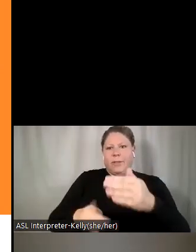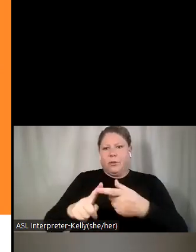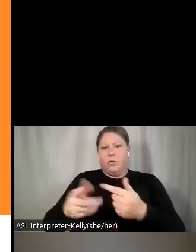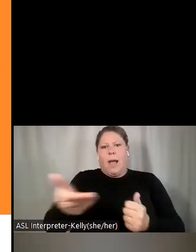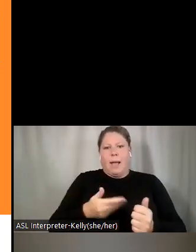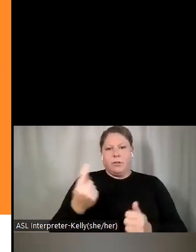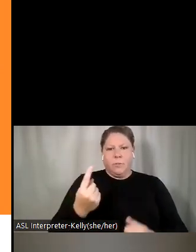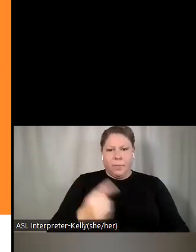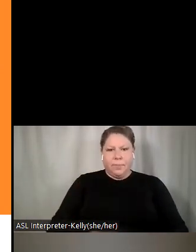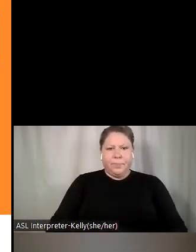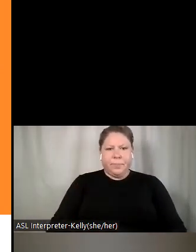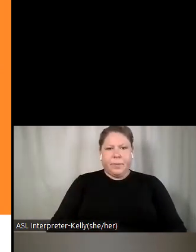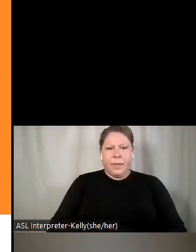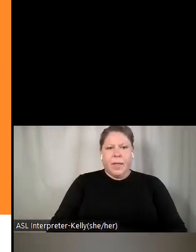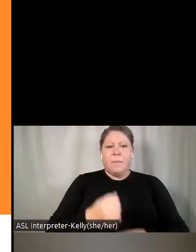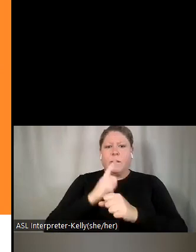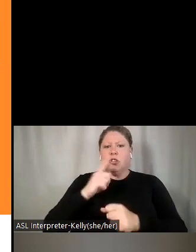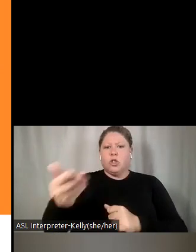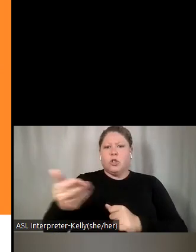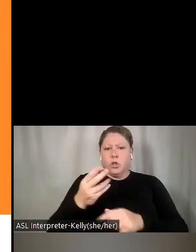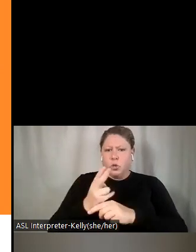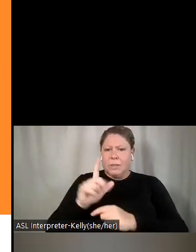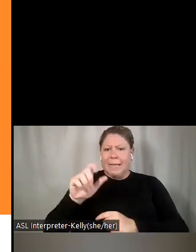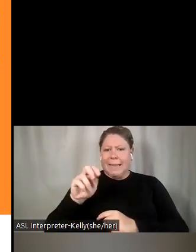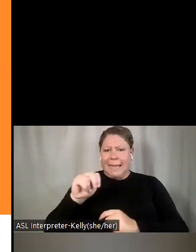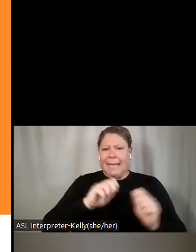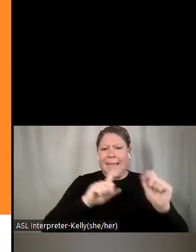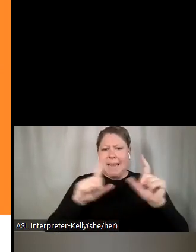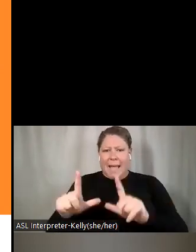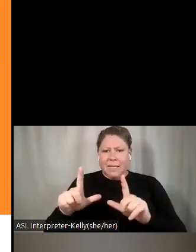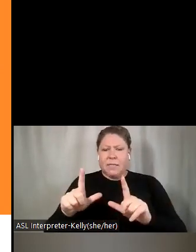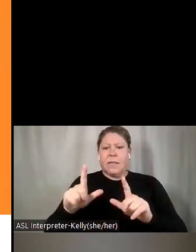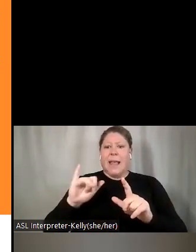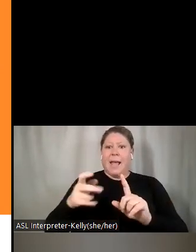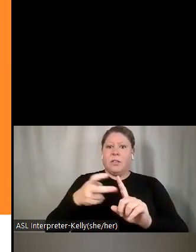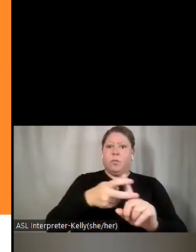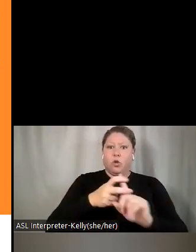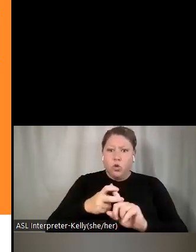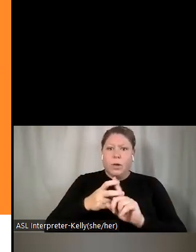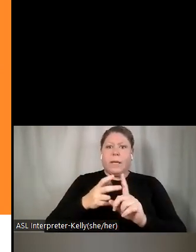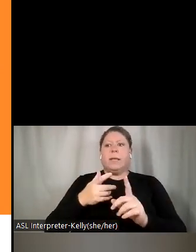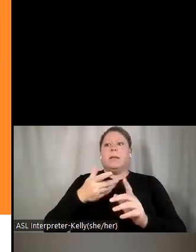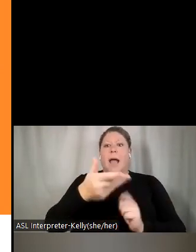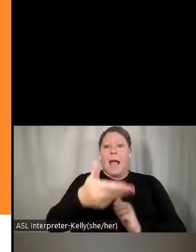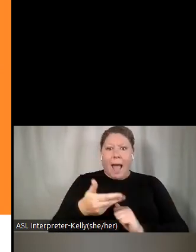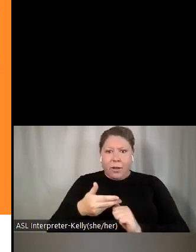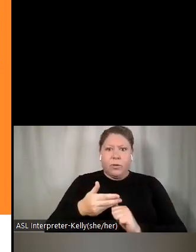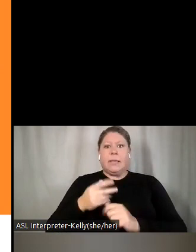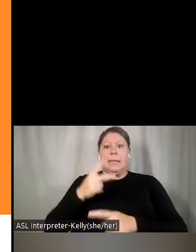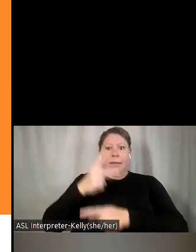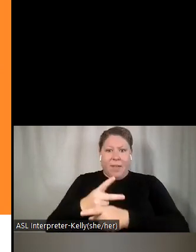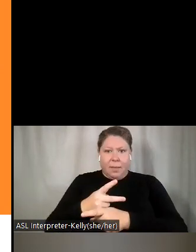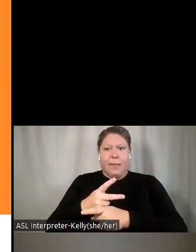lean lens to ensure that our recruitment, hiring, and retention practices and processes at CDPH allow us to hire and develop